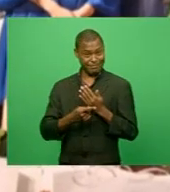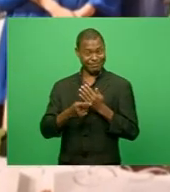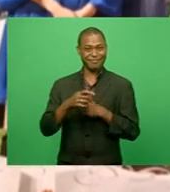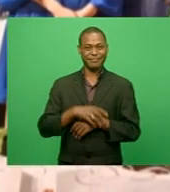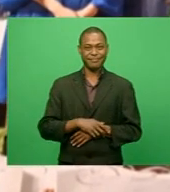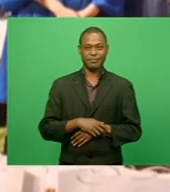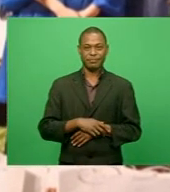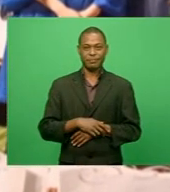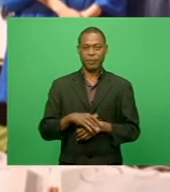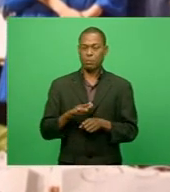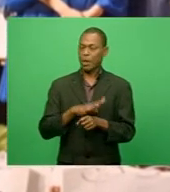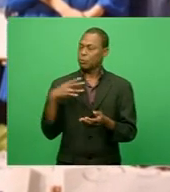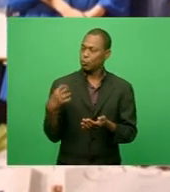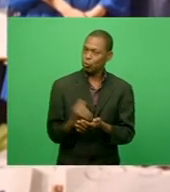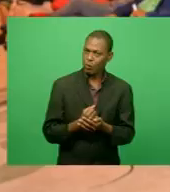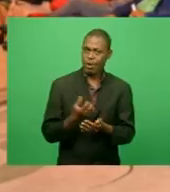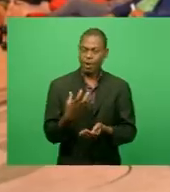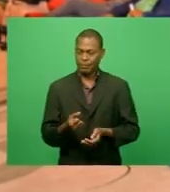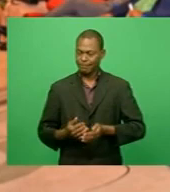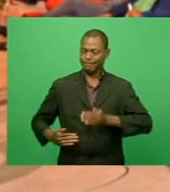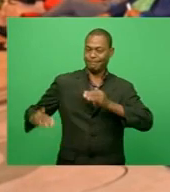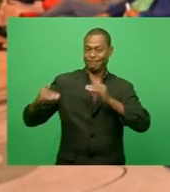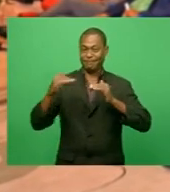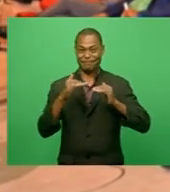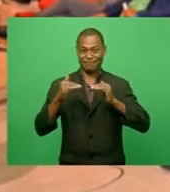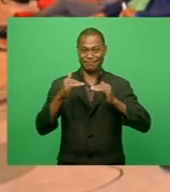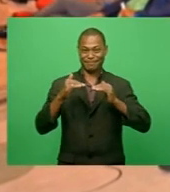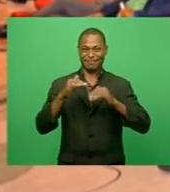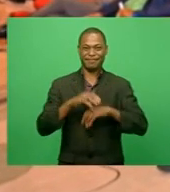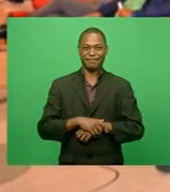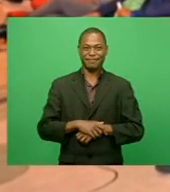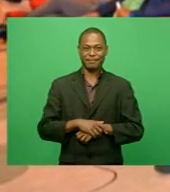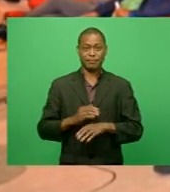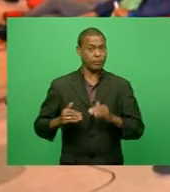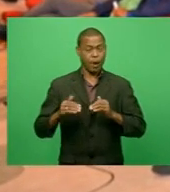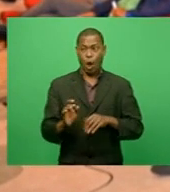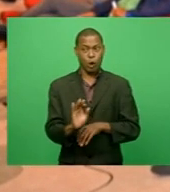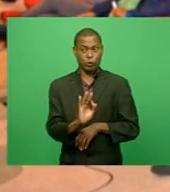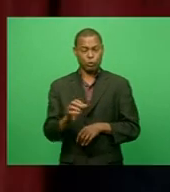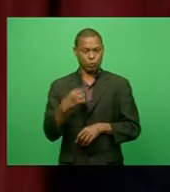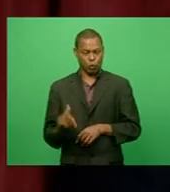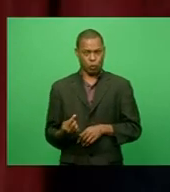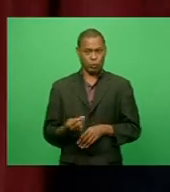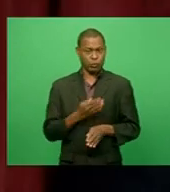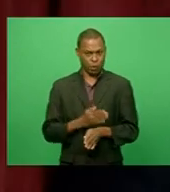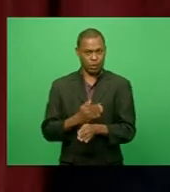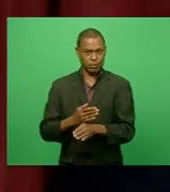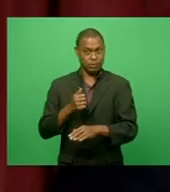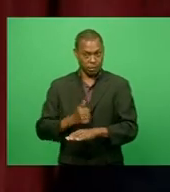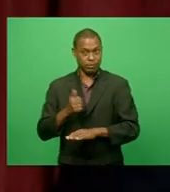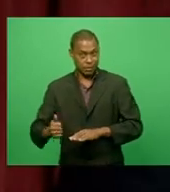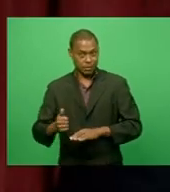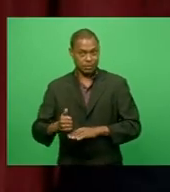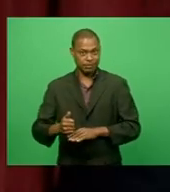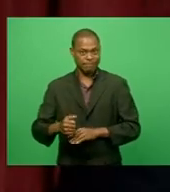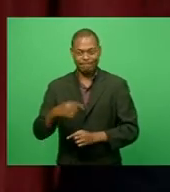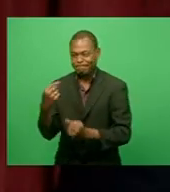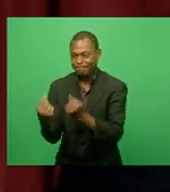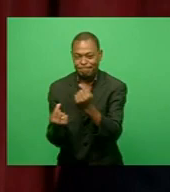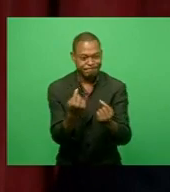ensure that equality. But equality is not just a job of government. Each of us